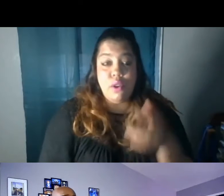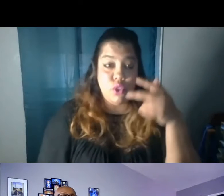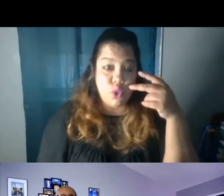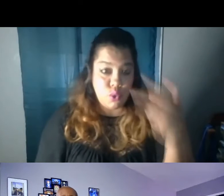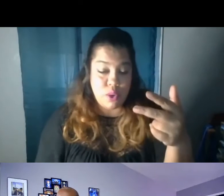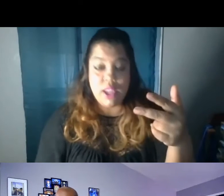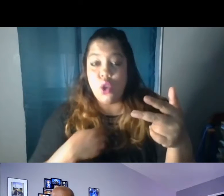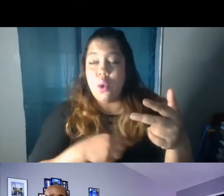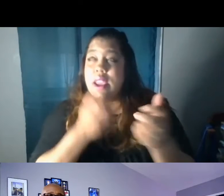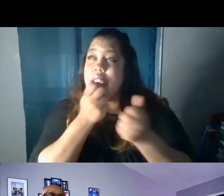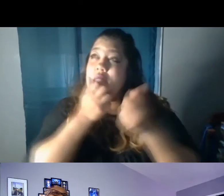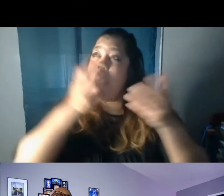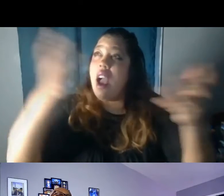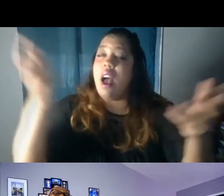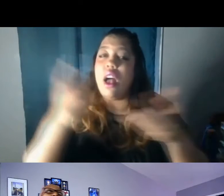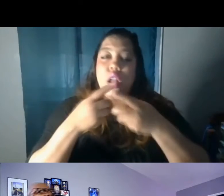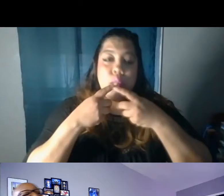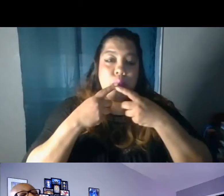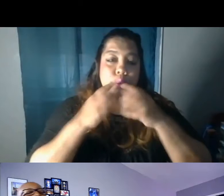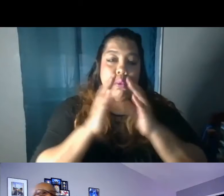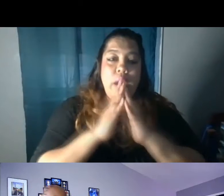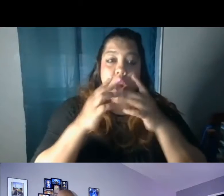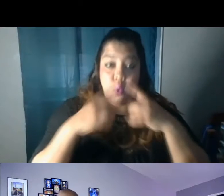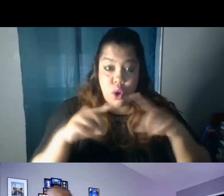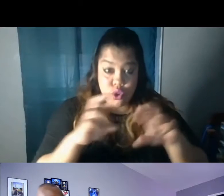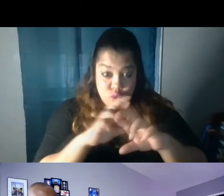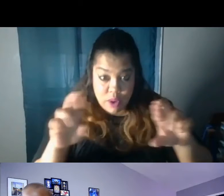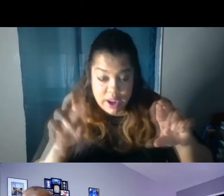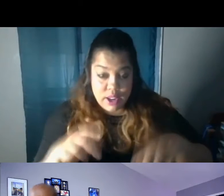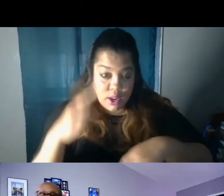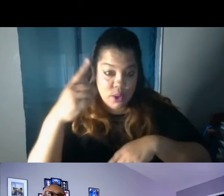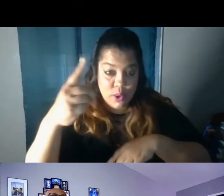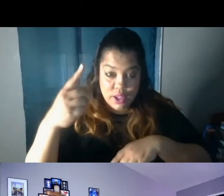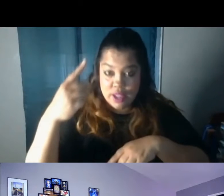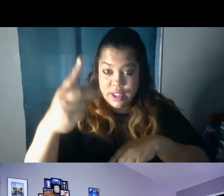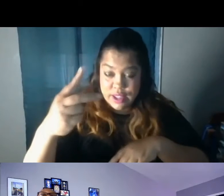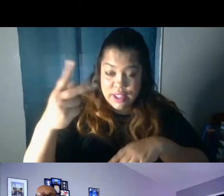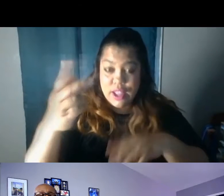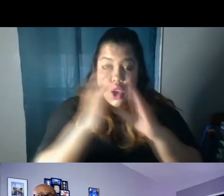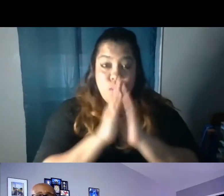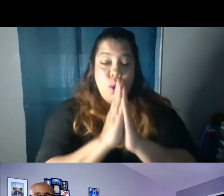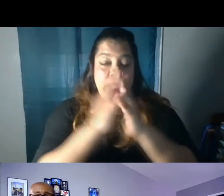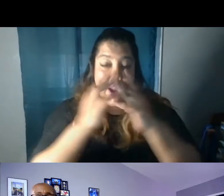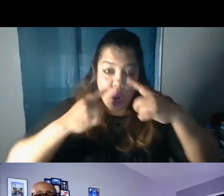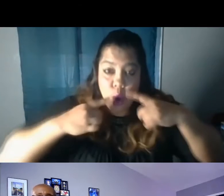out prayer works. Ready? One, two, three. Prayer works. Woo!